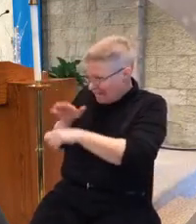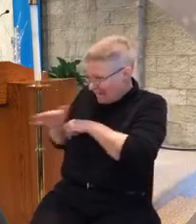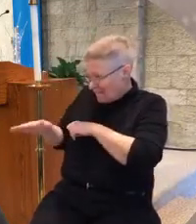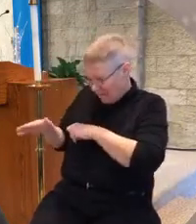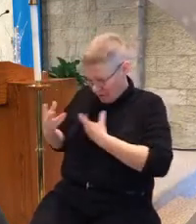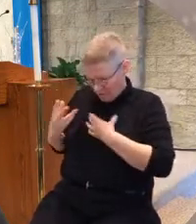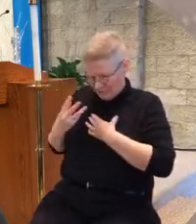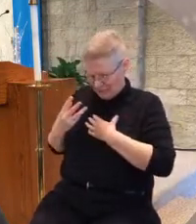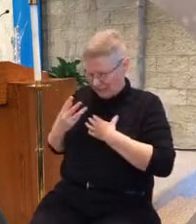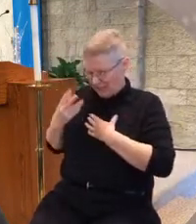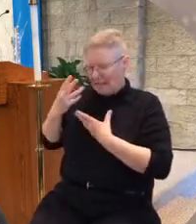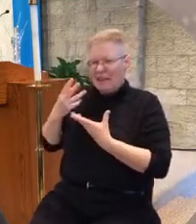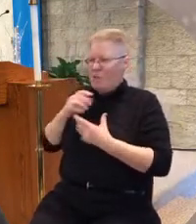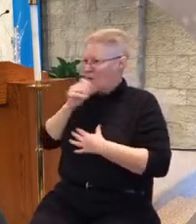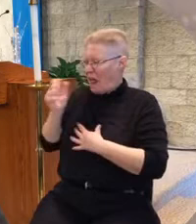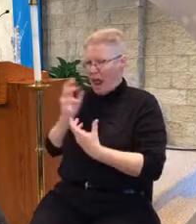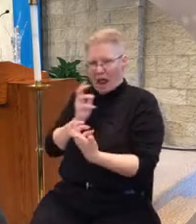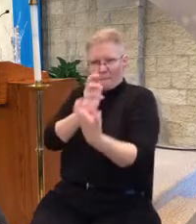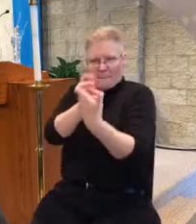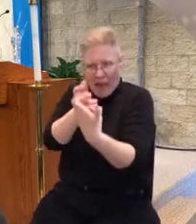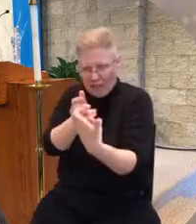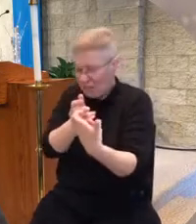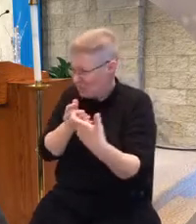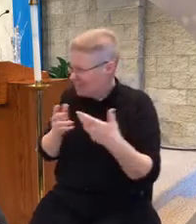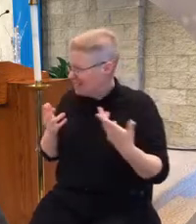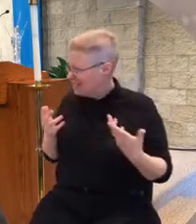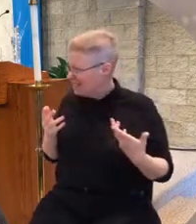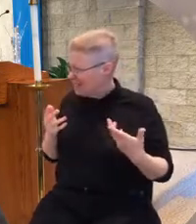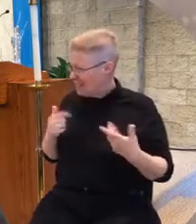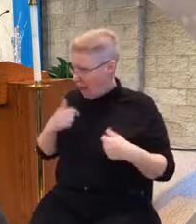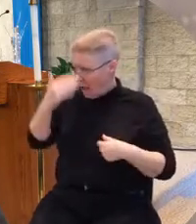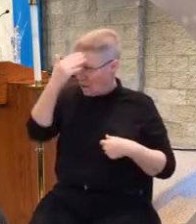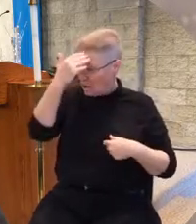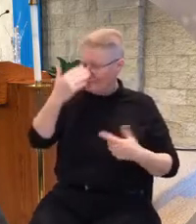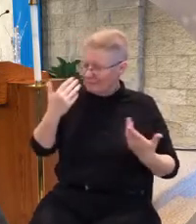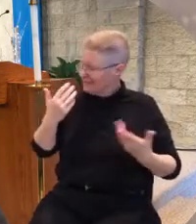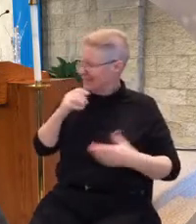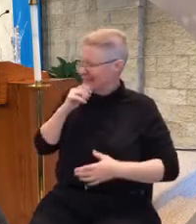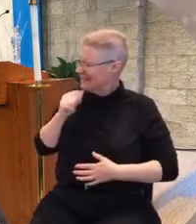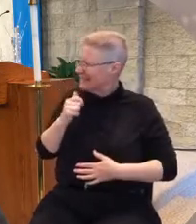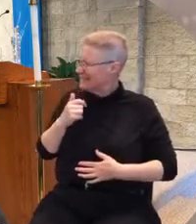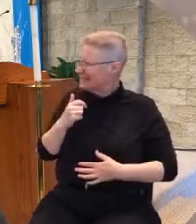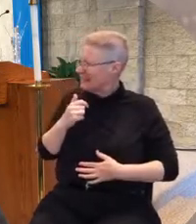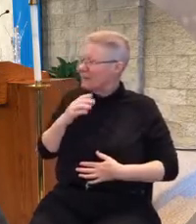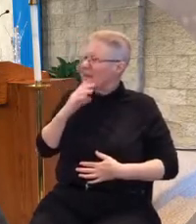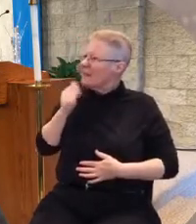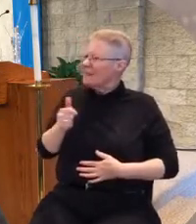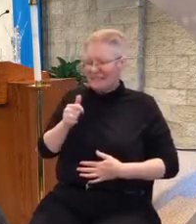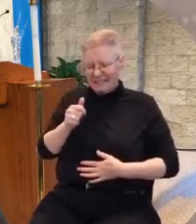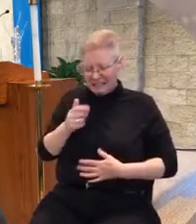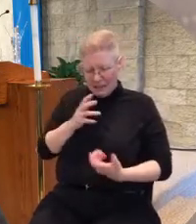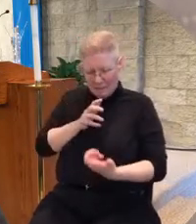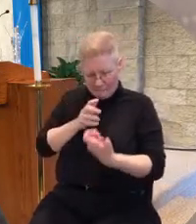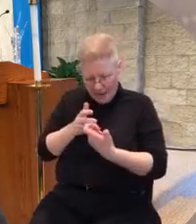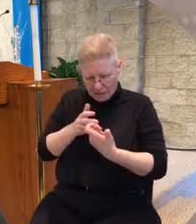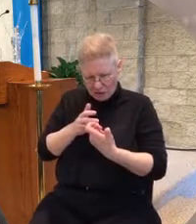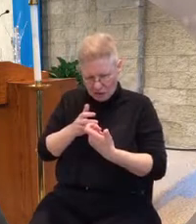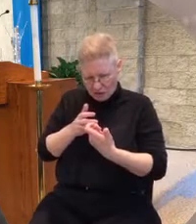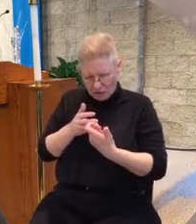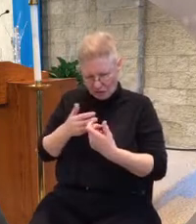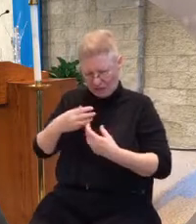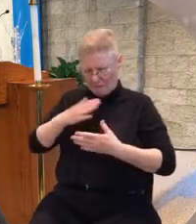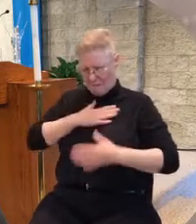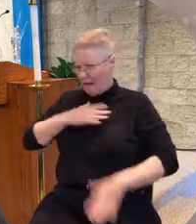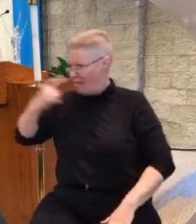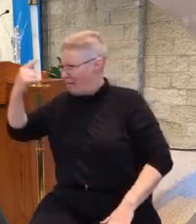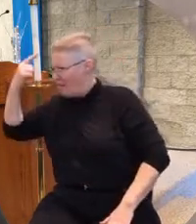wasn't a match. Can I get an amen? It wasn't a vibrational match. And I looked, I said, oh my God, I can't